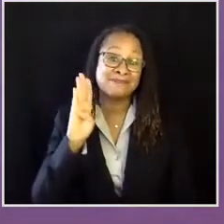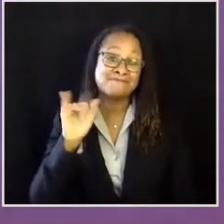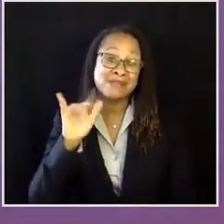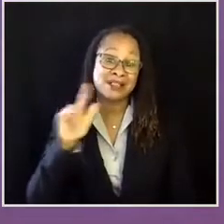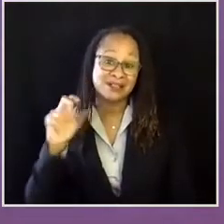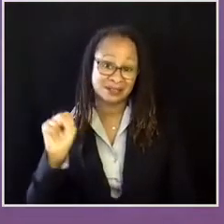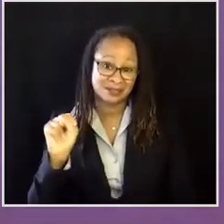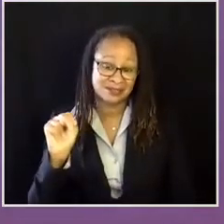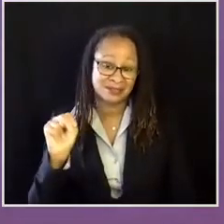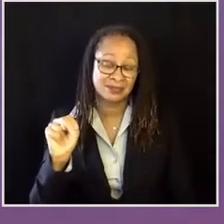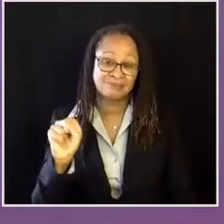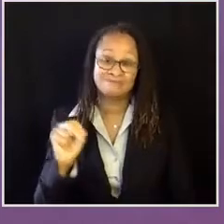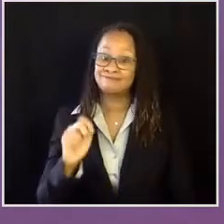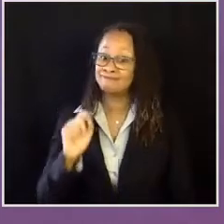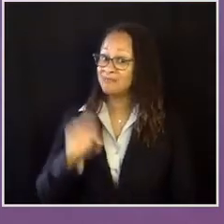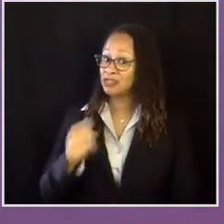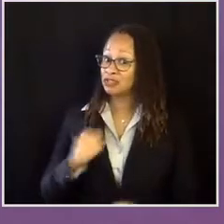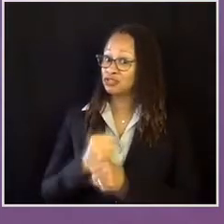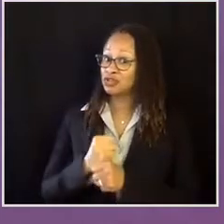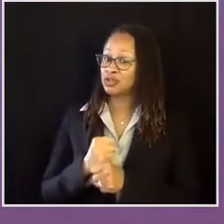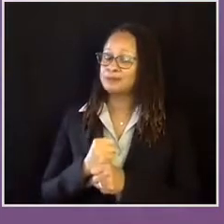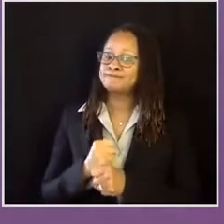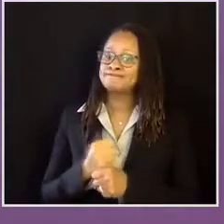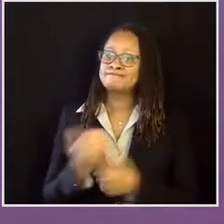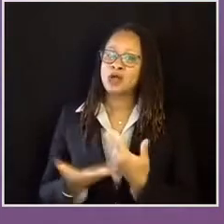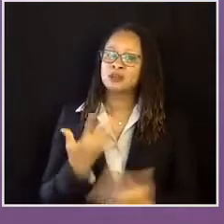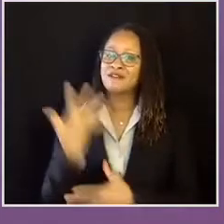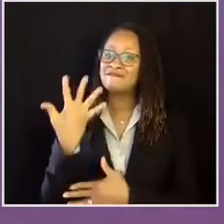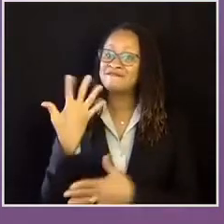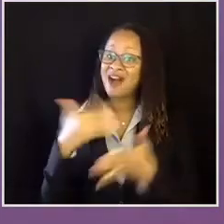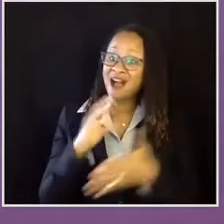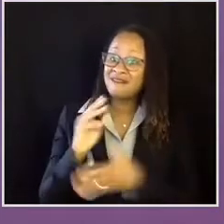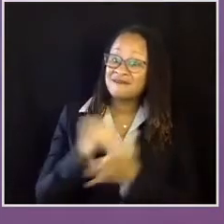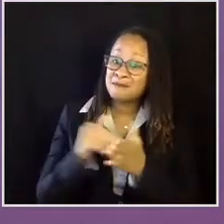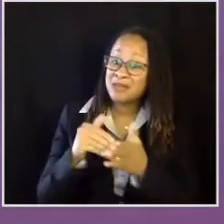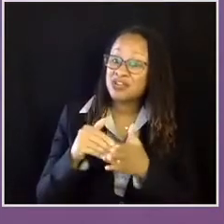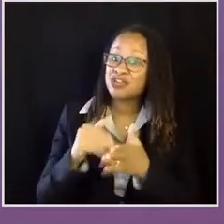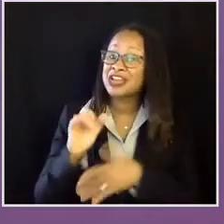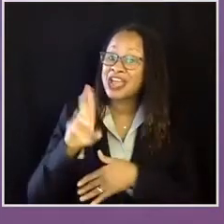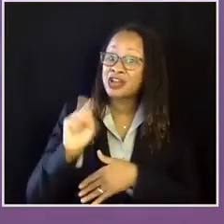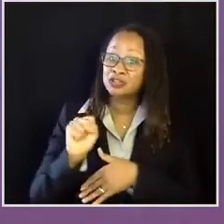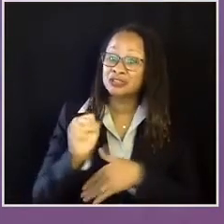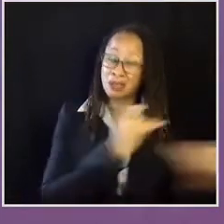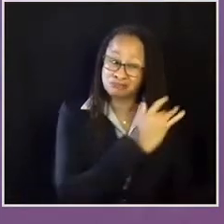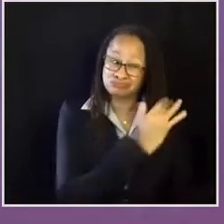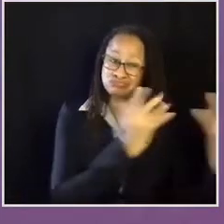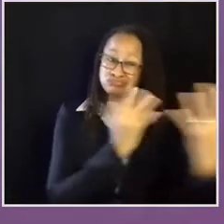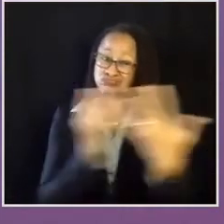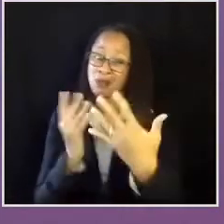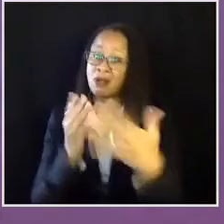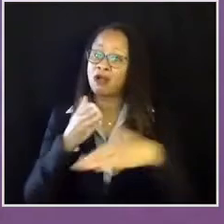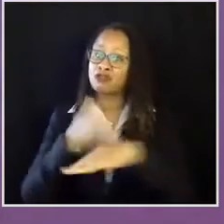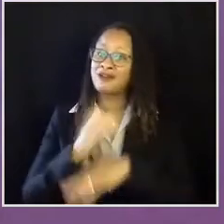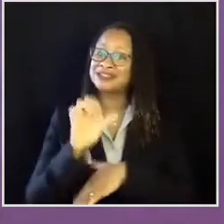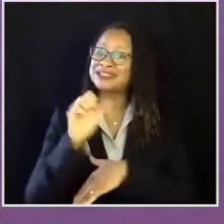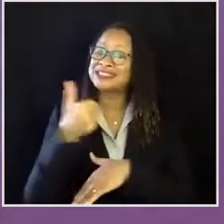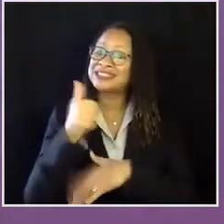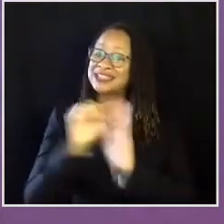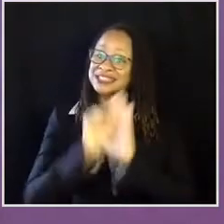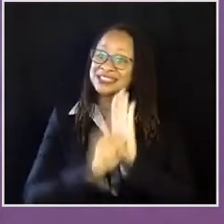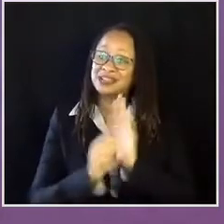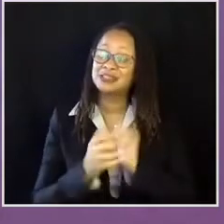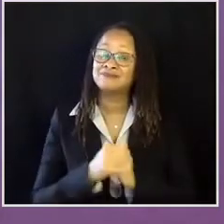year alone, nearly 5 million acres have burned across 10 states, more acreage than the